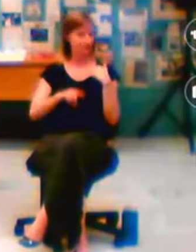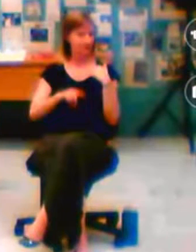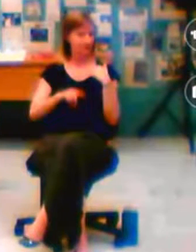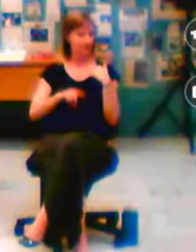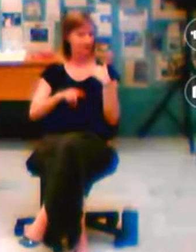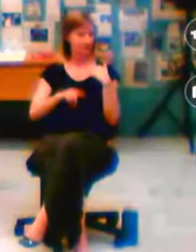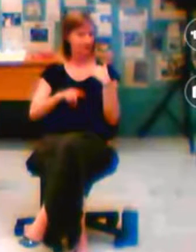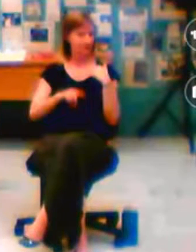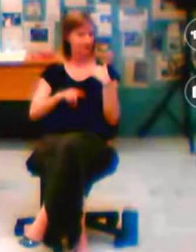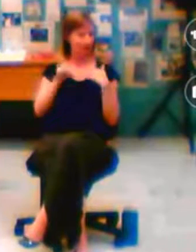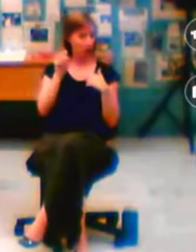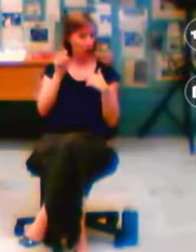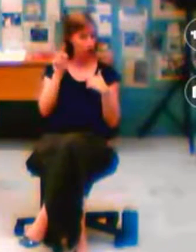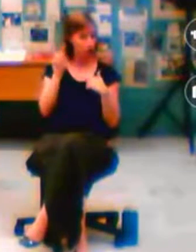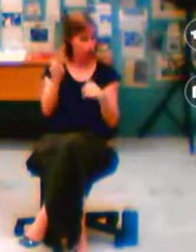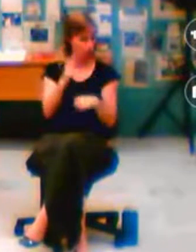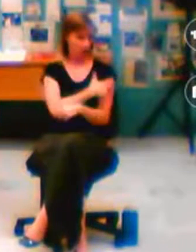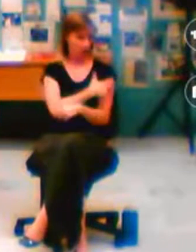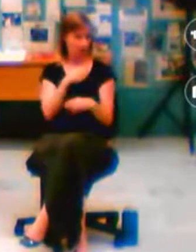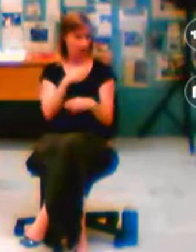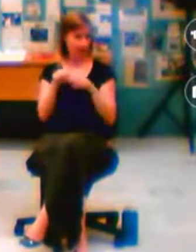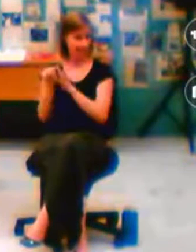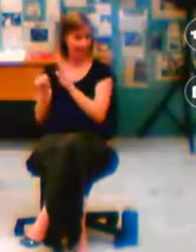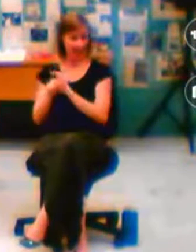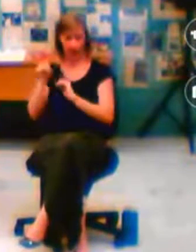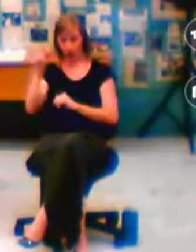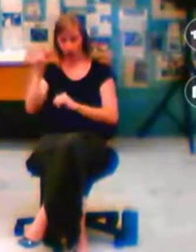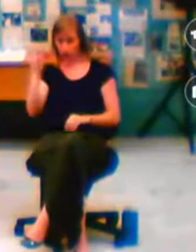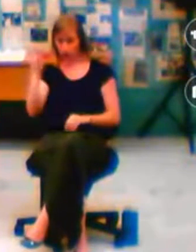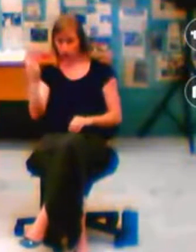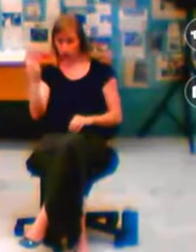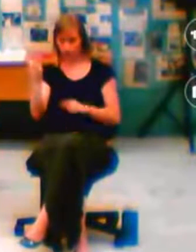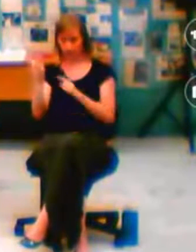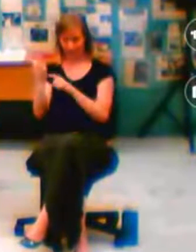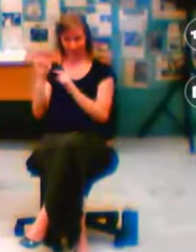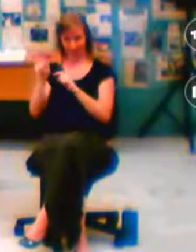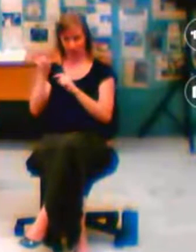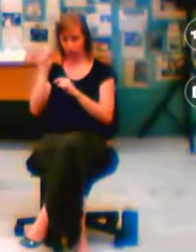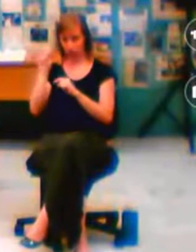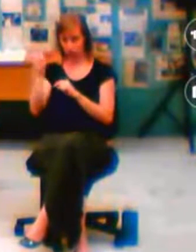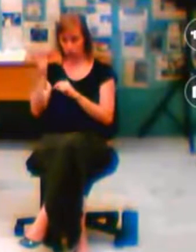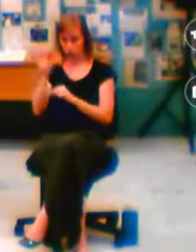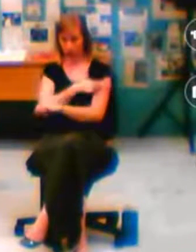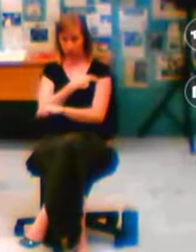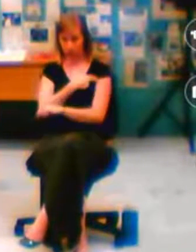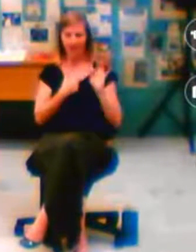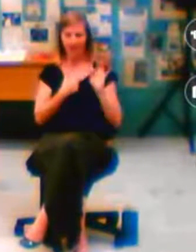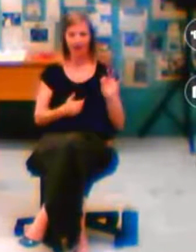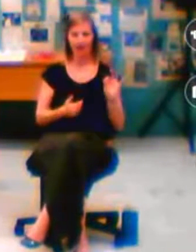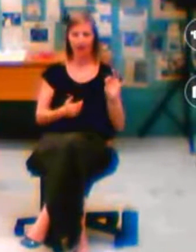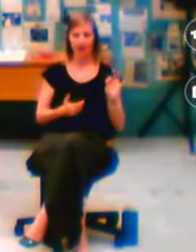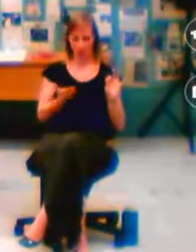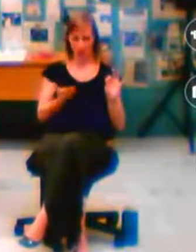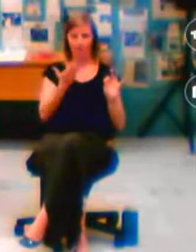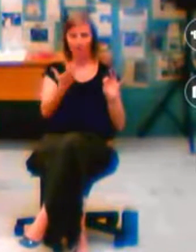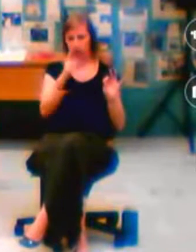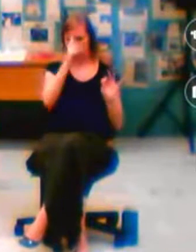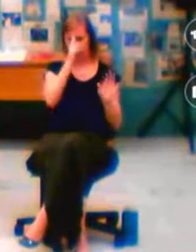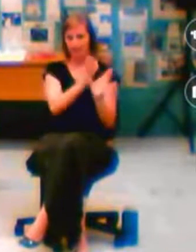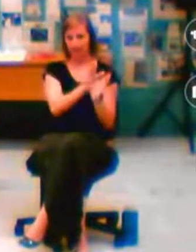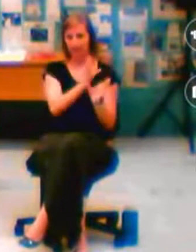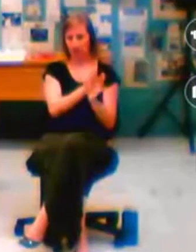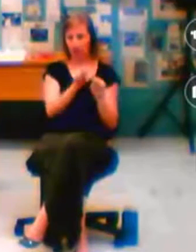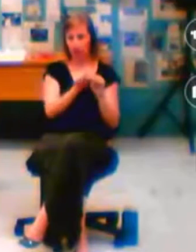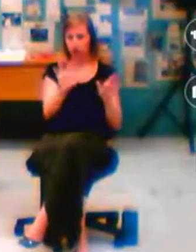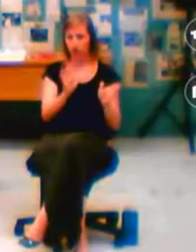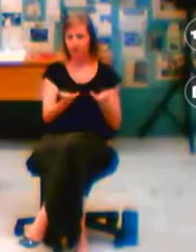And so, we actually are licensing new hospitals every month or two. We are up to 102 hospitals in